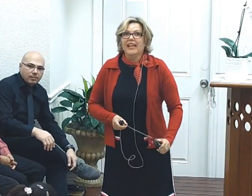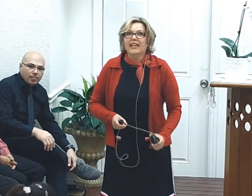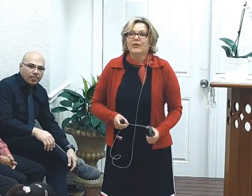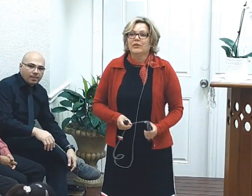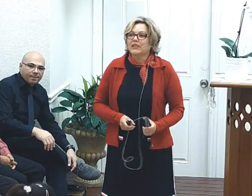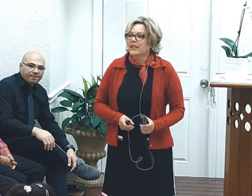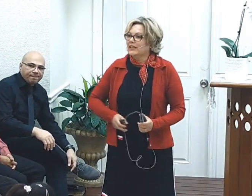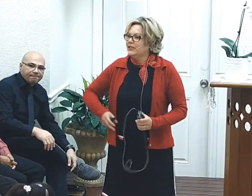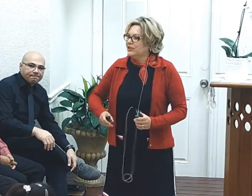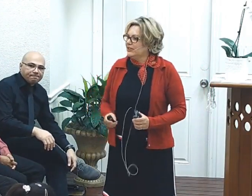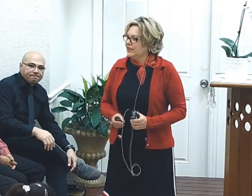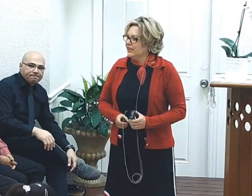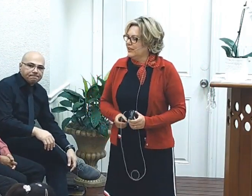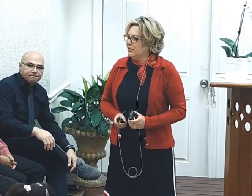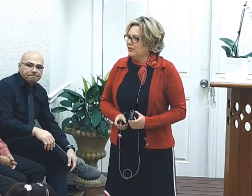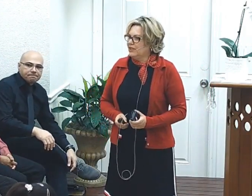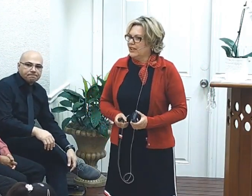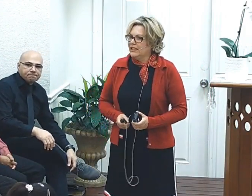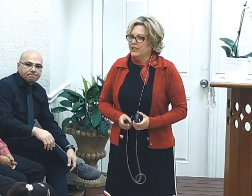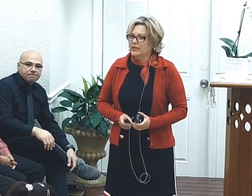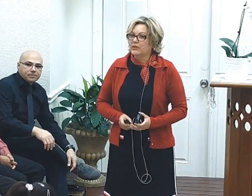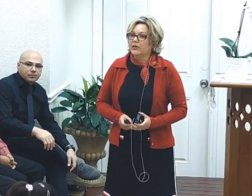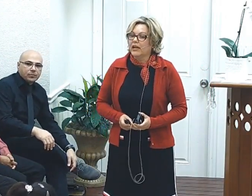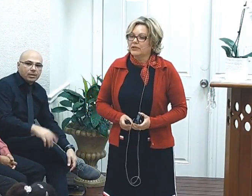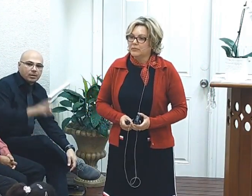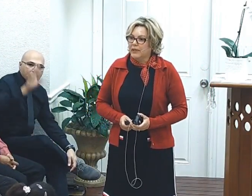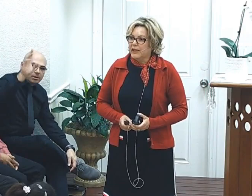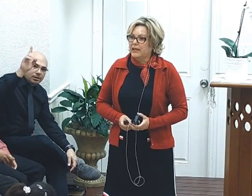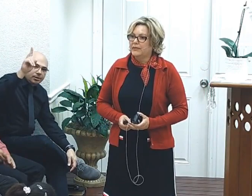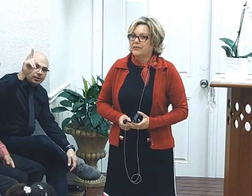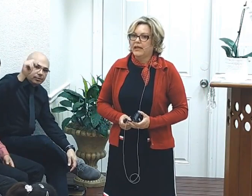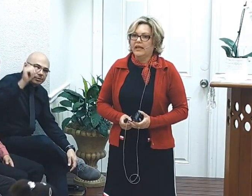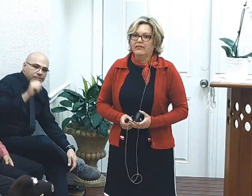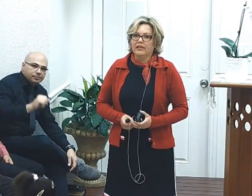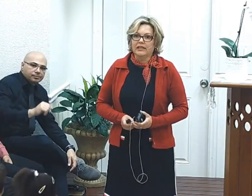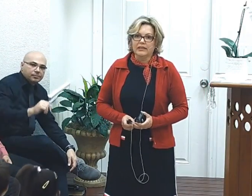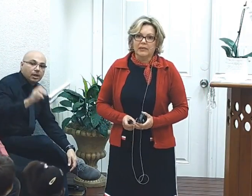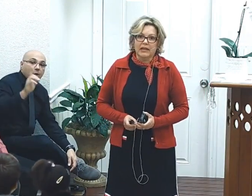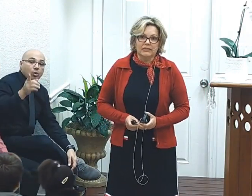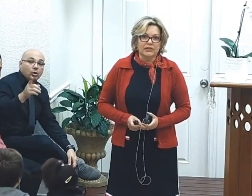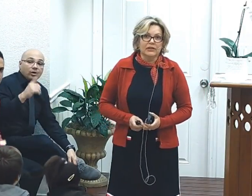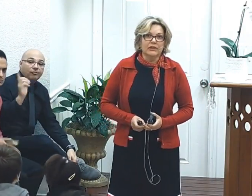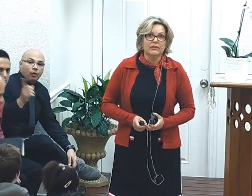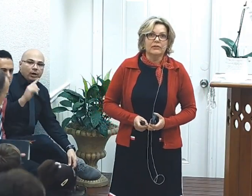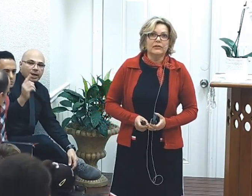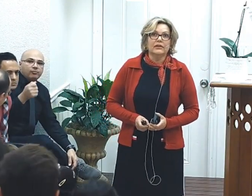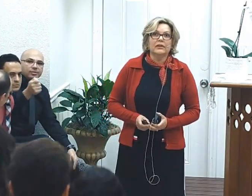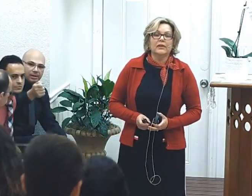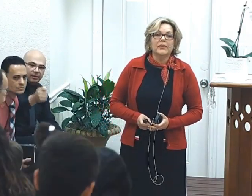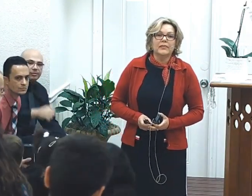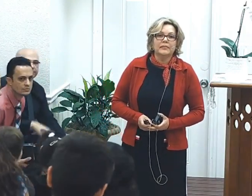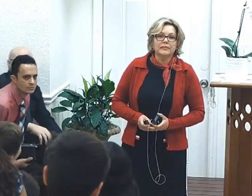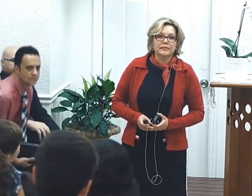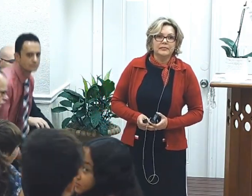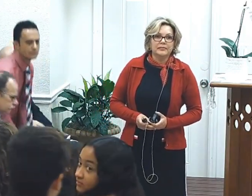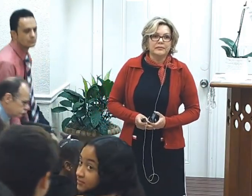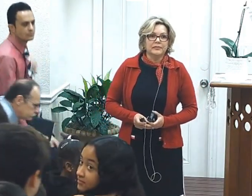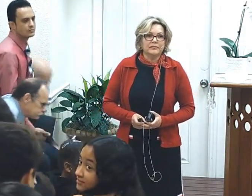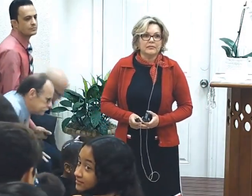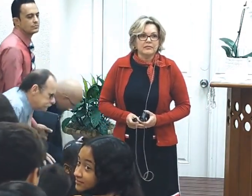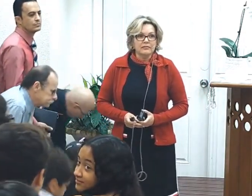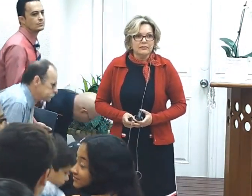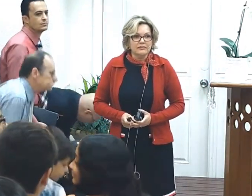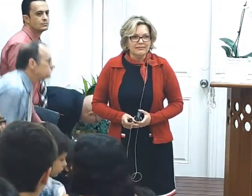this. I'd like to invite the church to stand up in reverence to the word of the Lord.